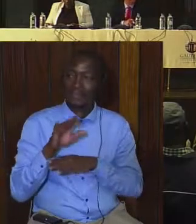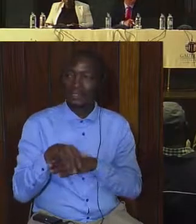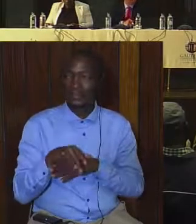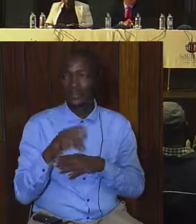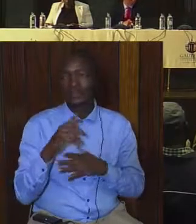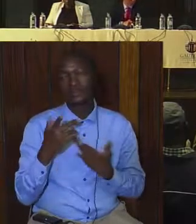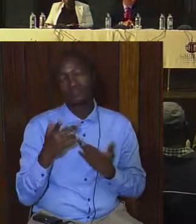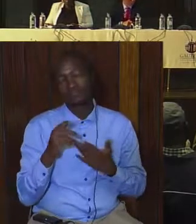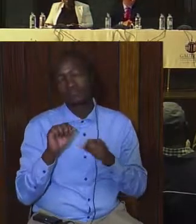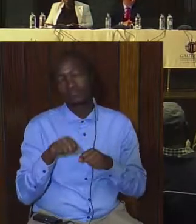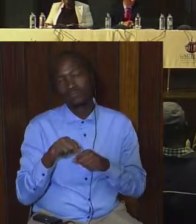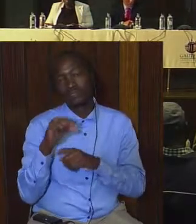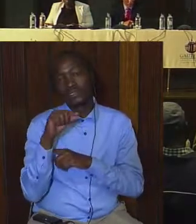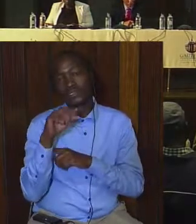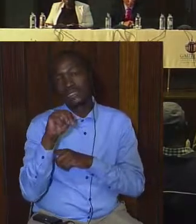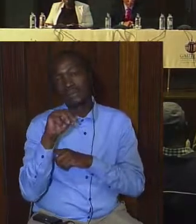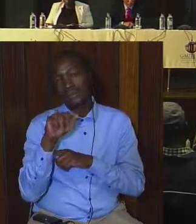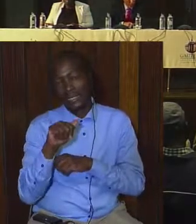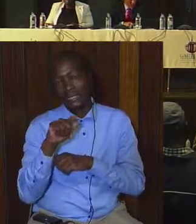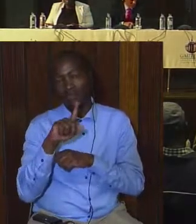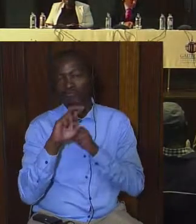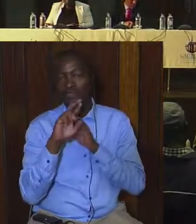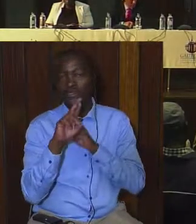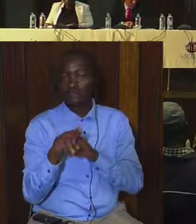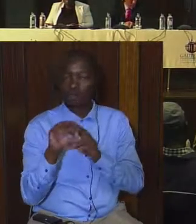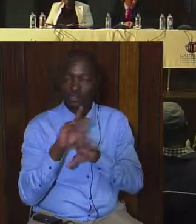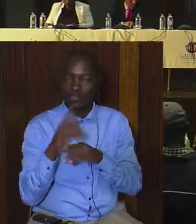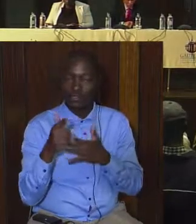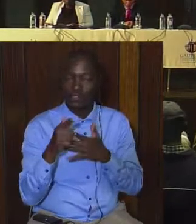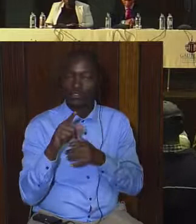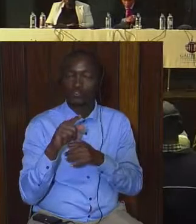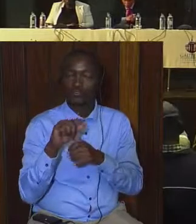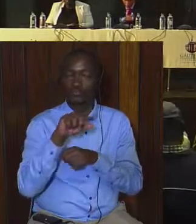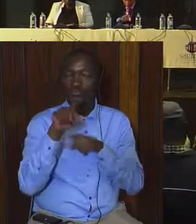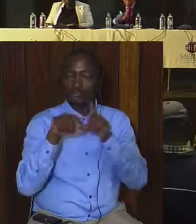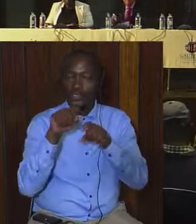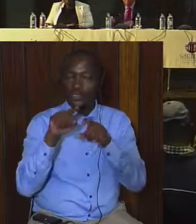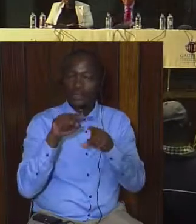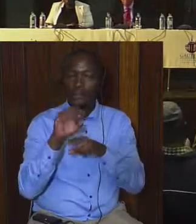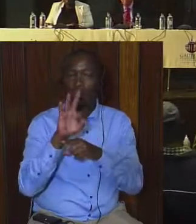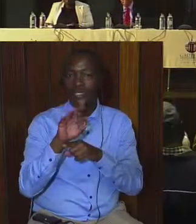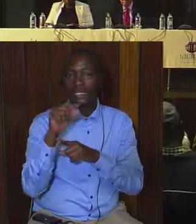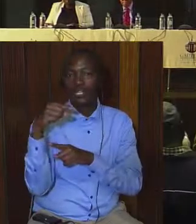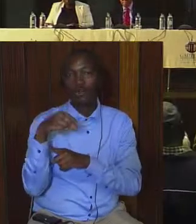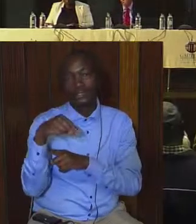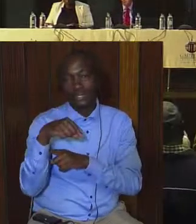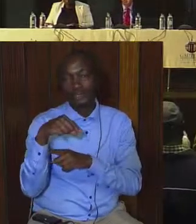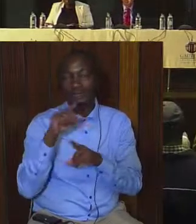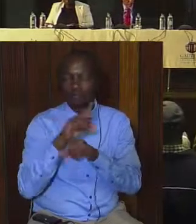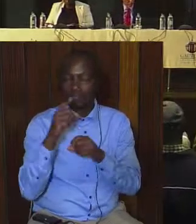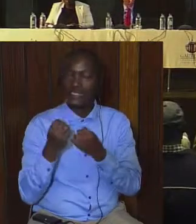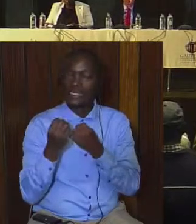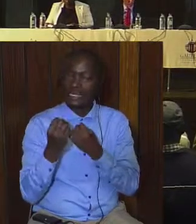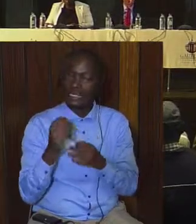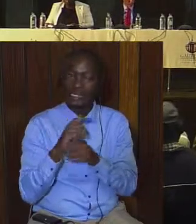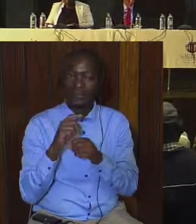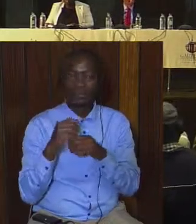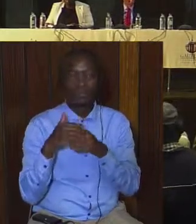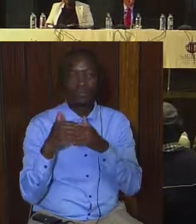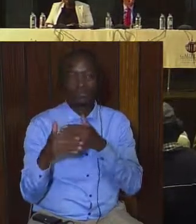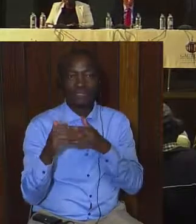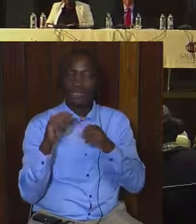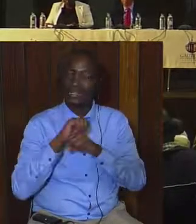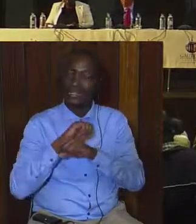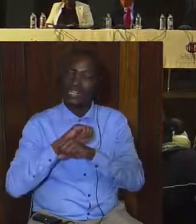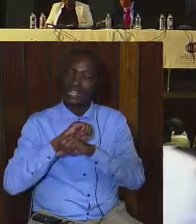the GMA responds to questions on the third quarter, that they could provide further clarity. So I think let's handle